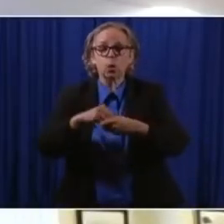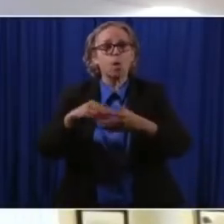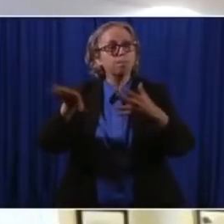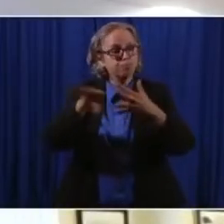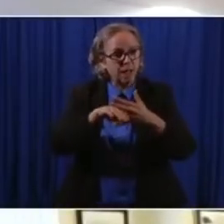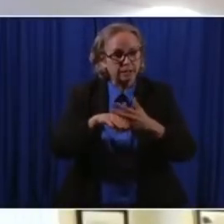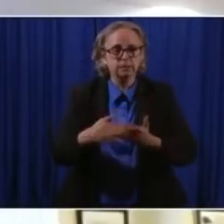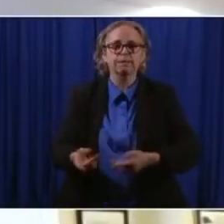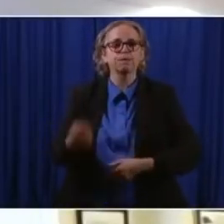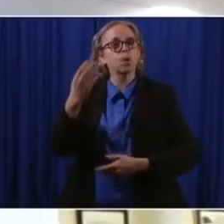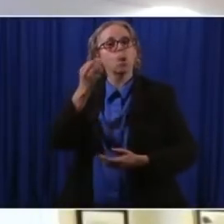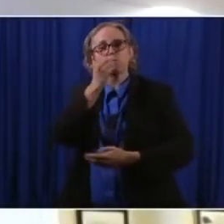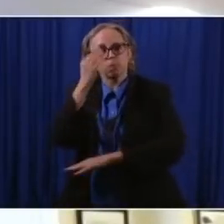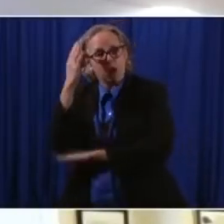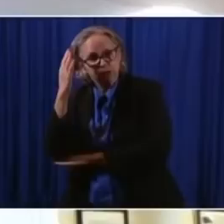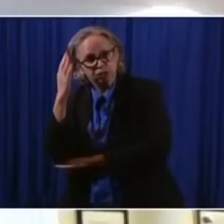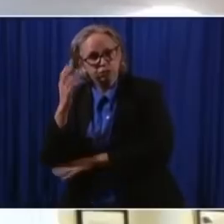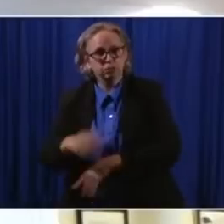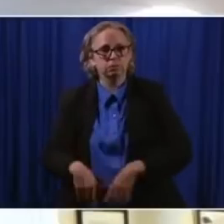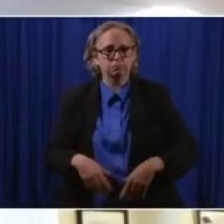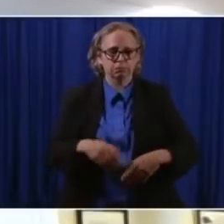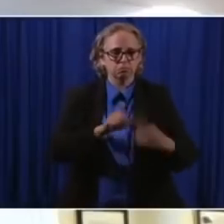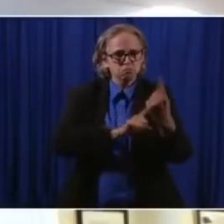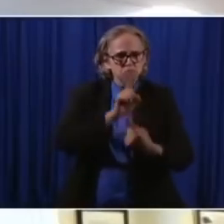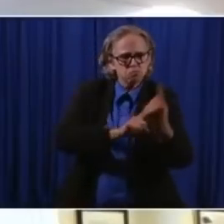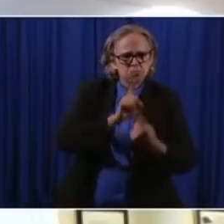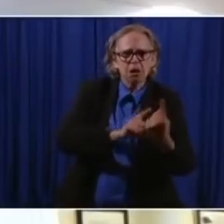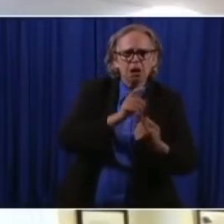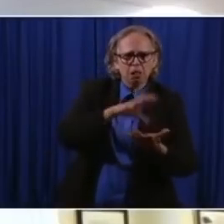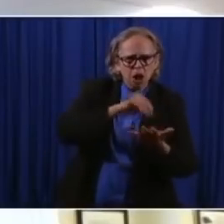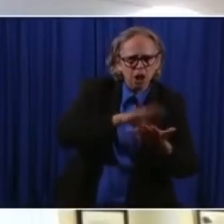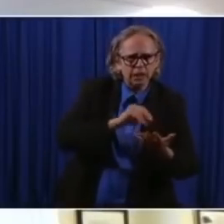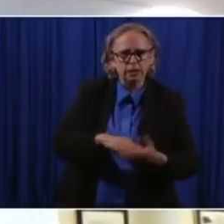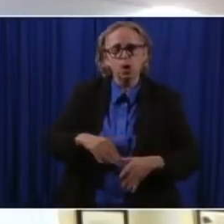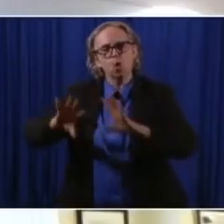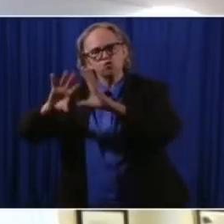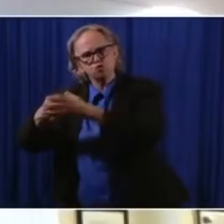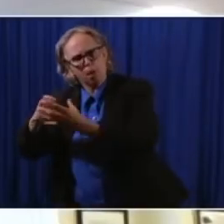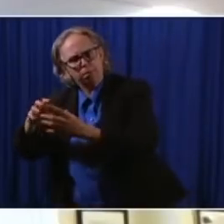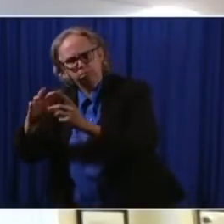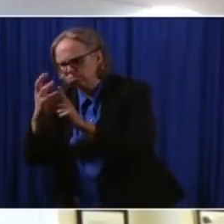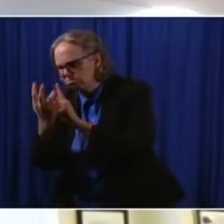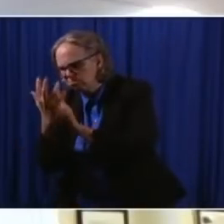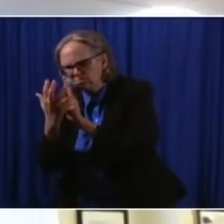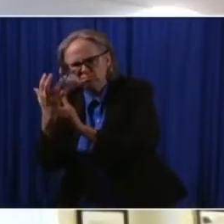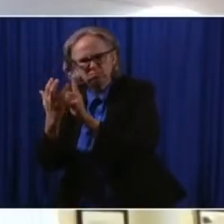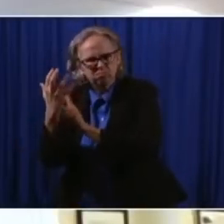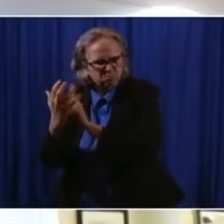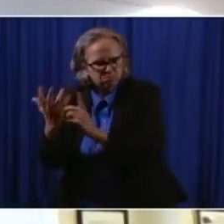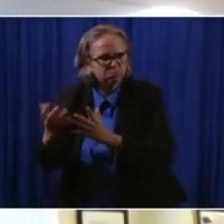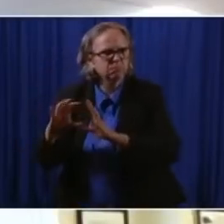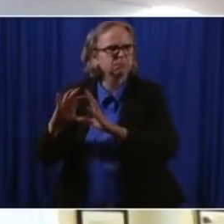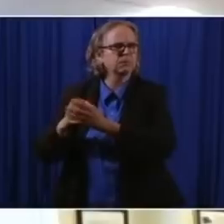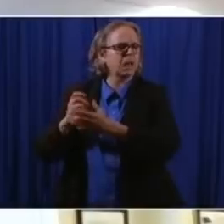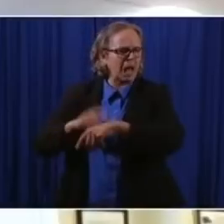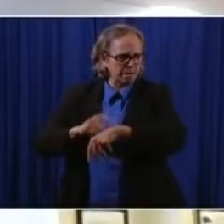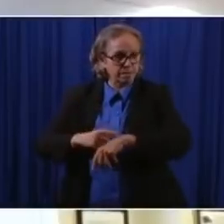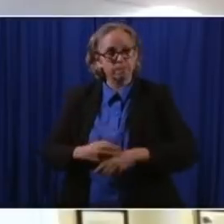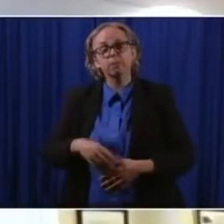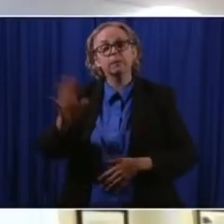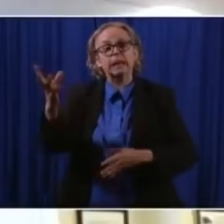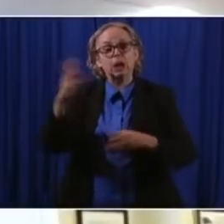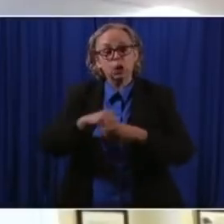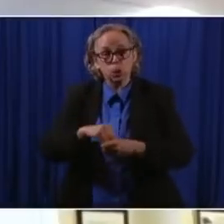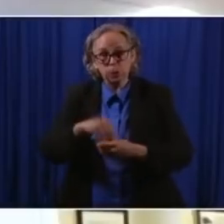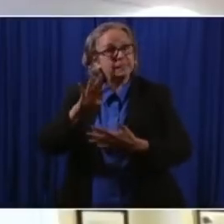And we've also allotted time in the schedule for parents and students to get any technology help that students